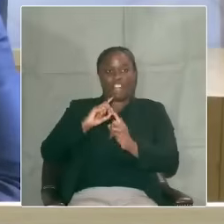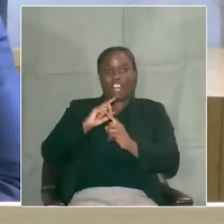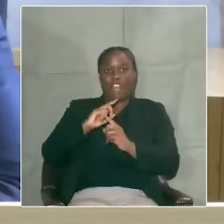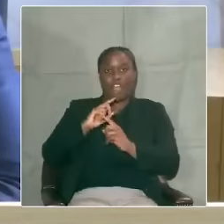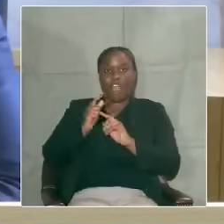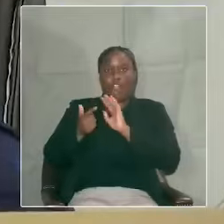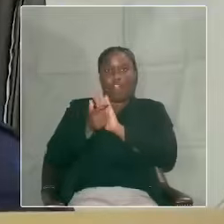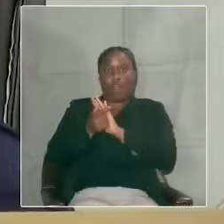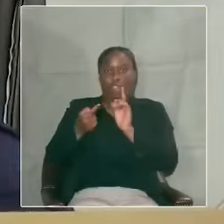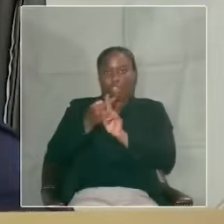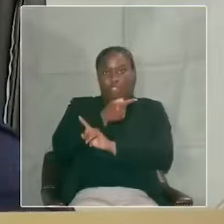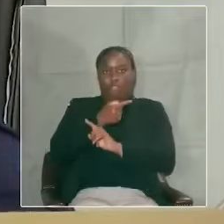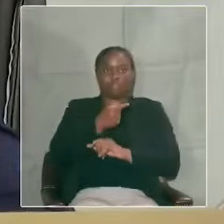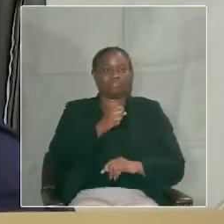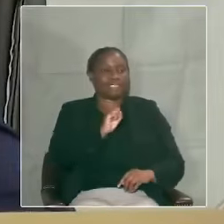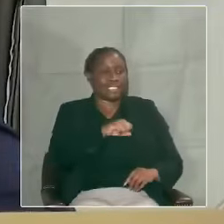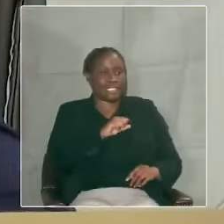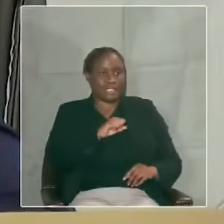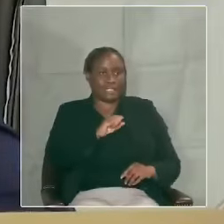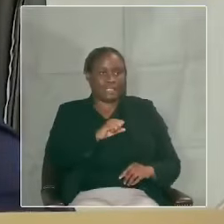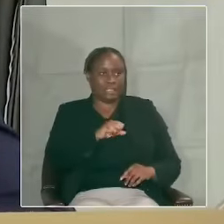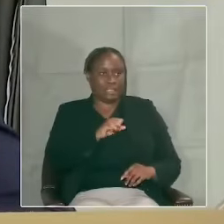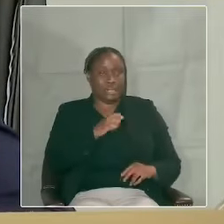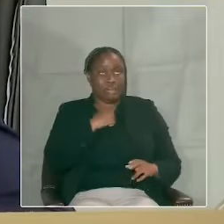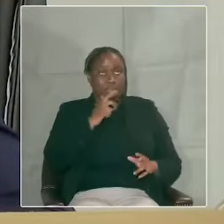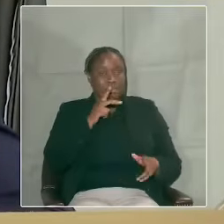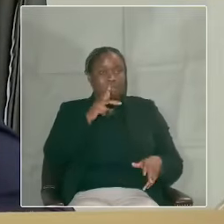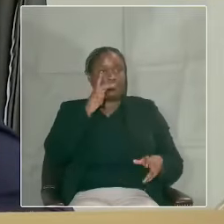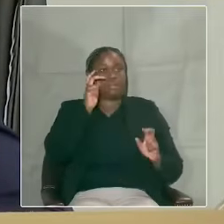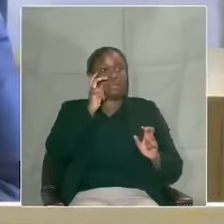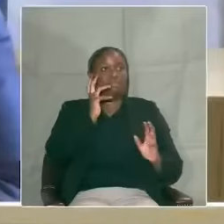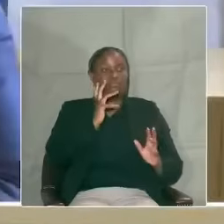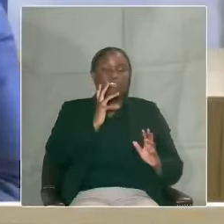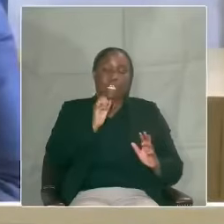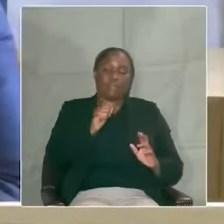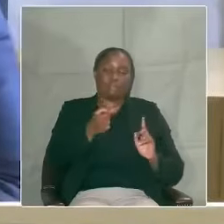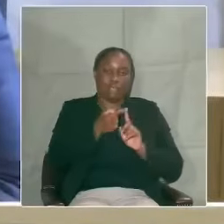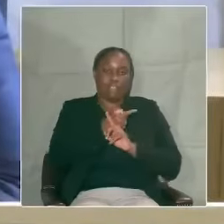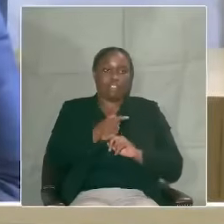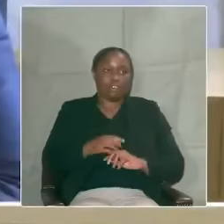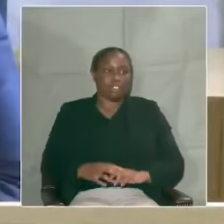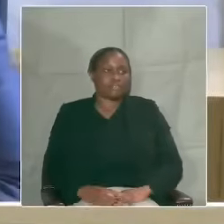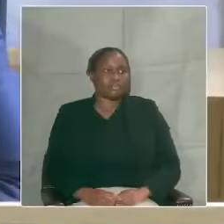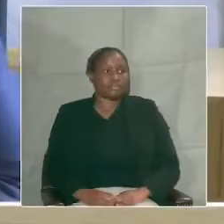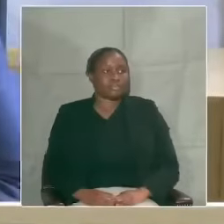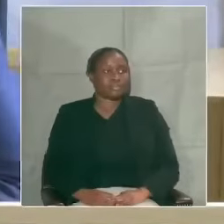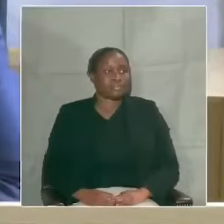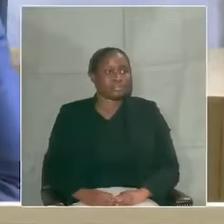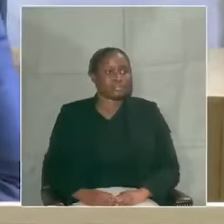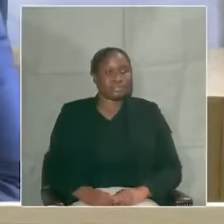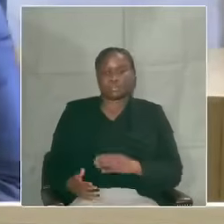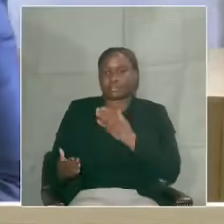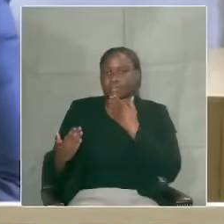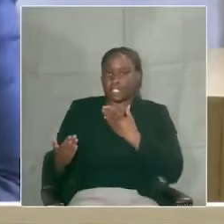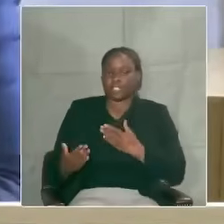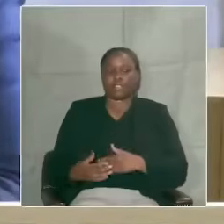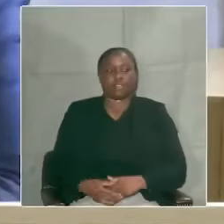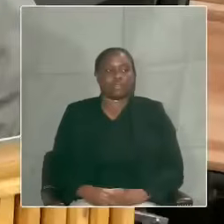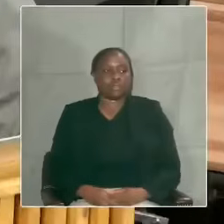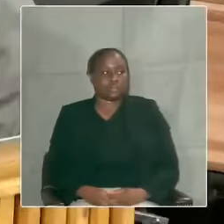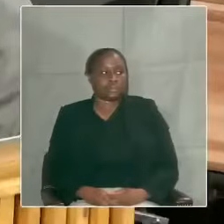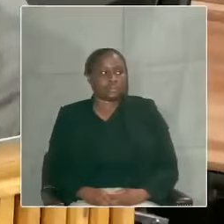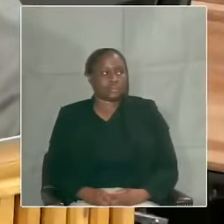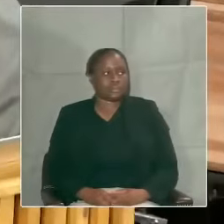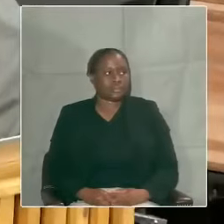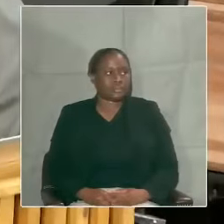unlawful. Yes, my interpretation is correct, yeah. All right. Thank you, Mr. Mutau. Thank